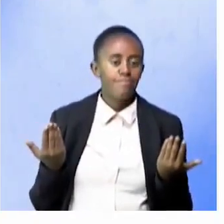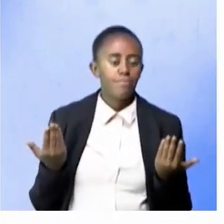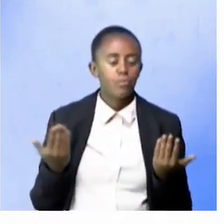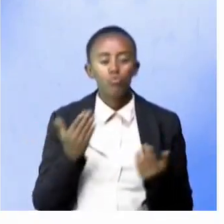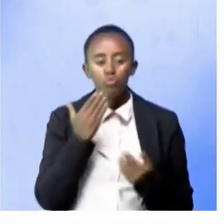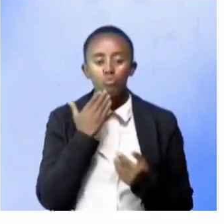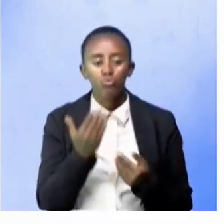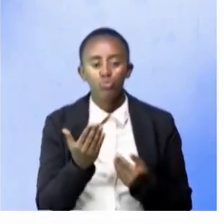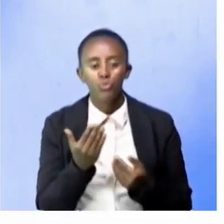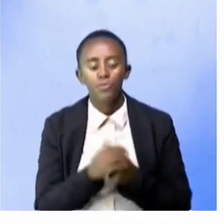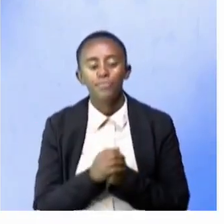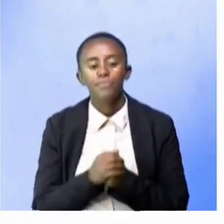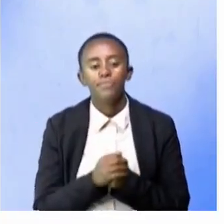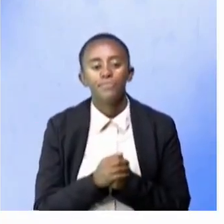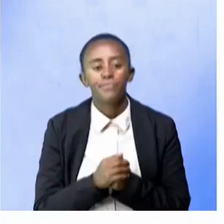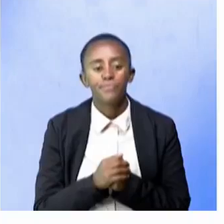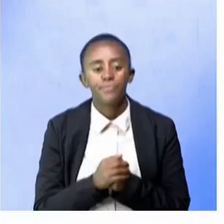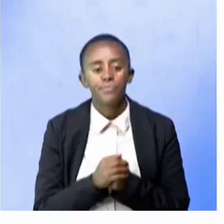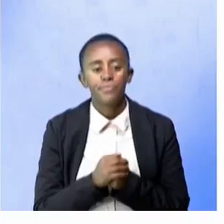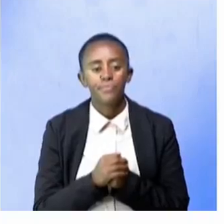Good.